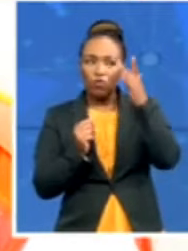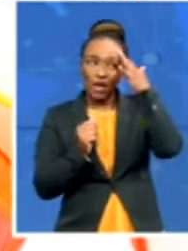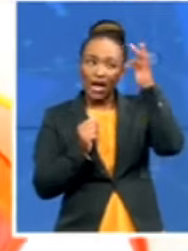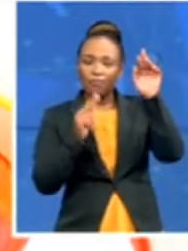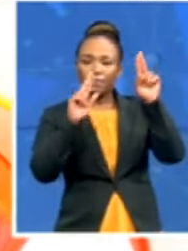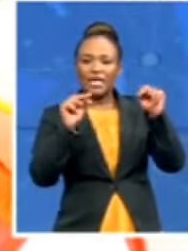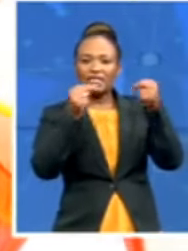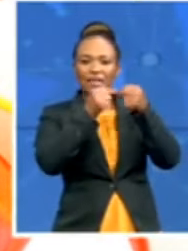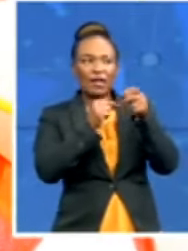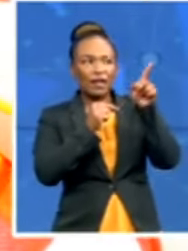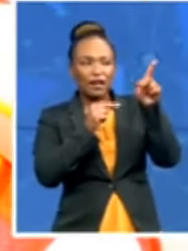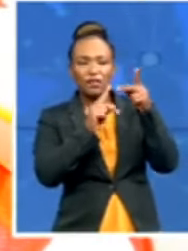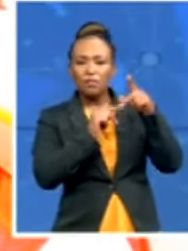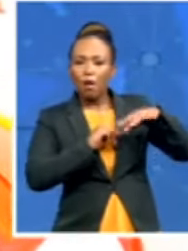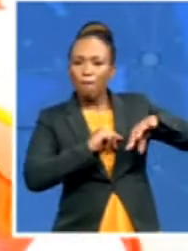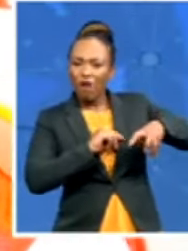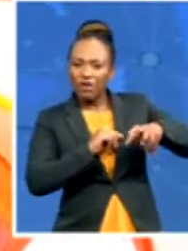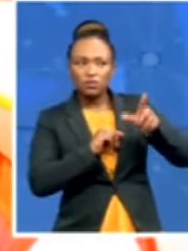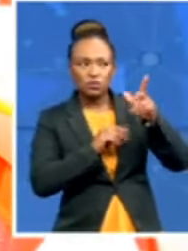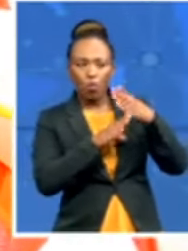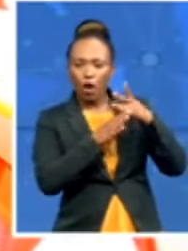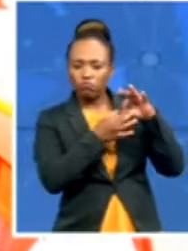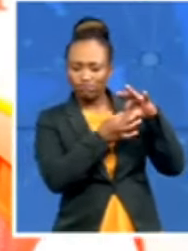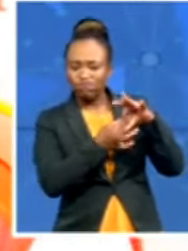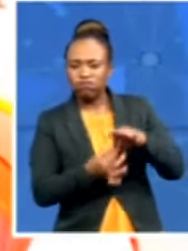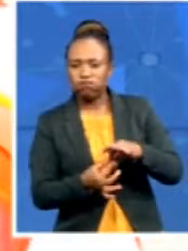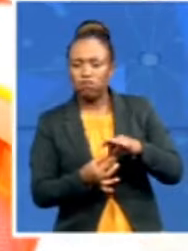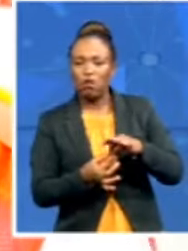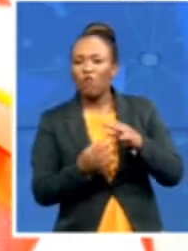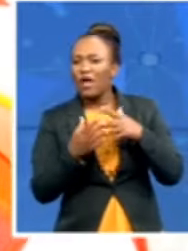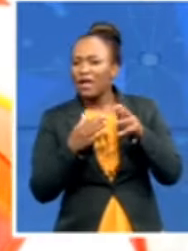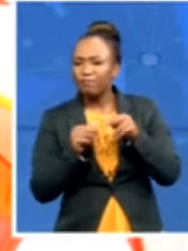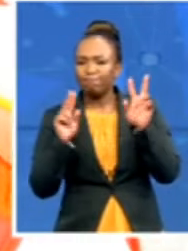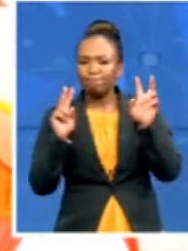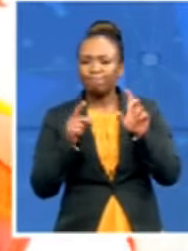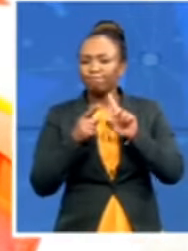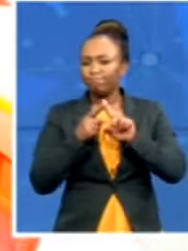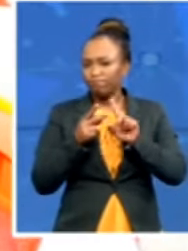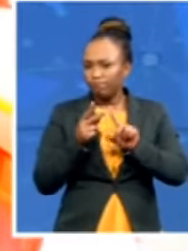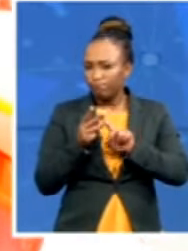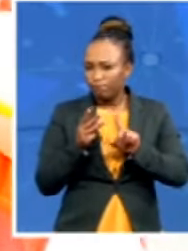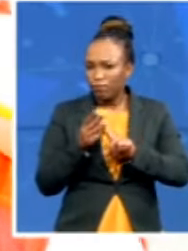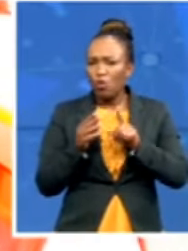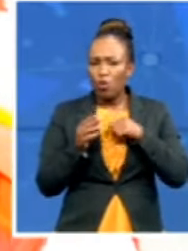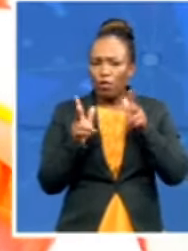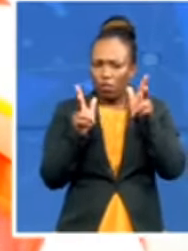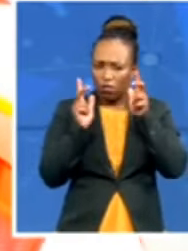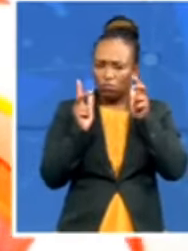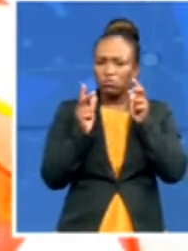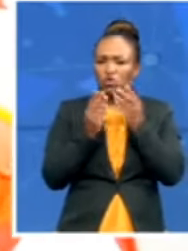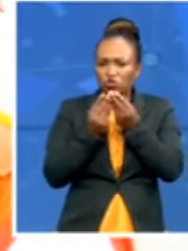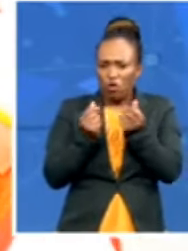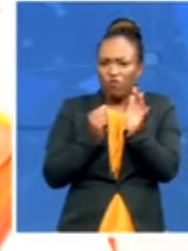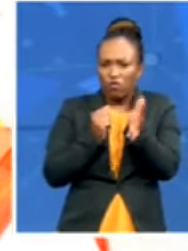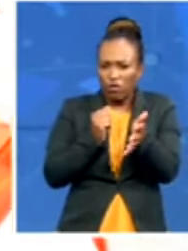addressing all the issues that have been raised by drivers and are given attention. Therefore, we did not anticipate that there will be any instability